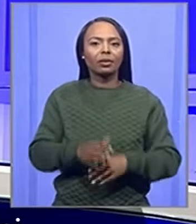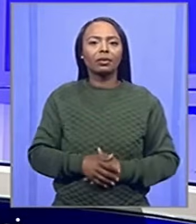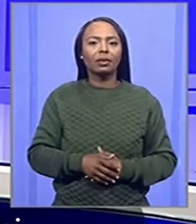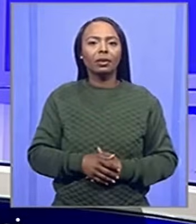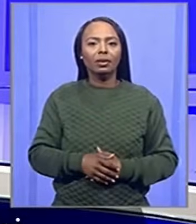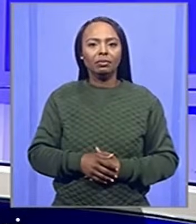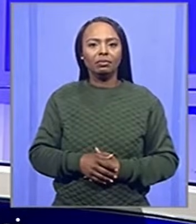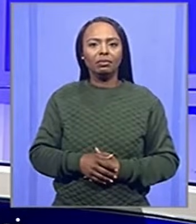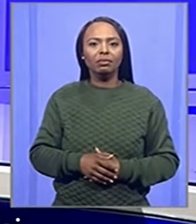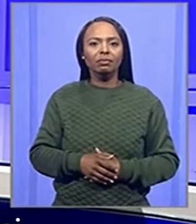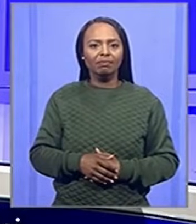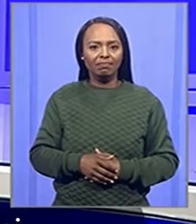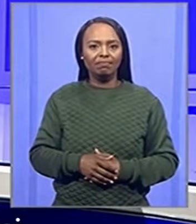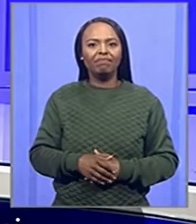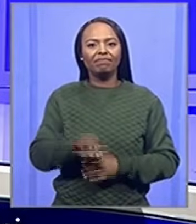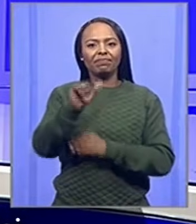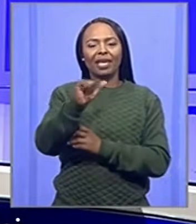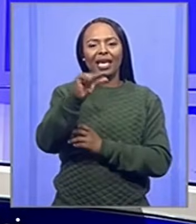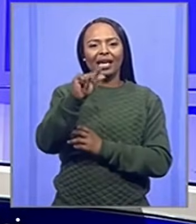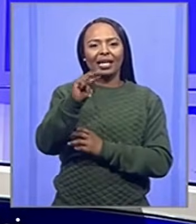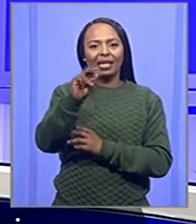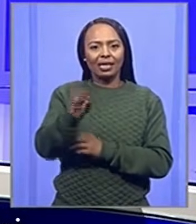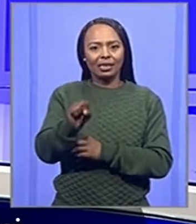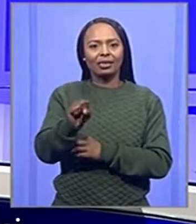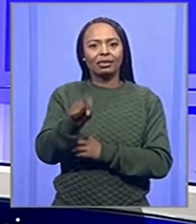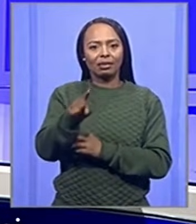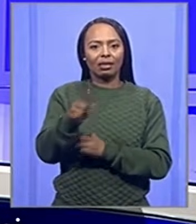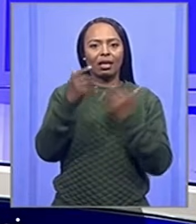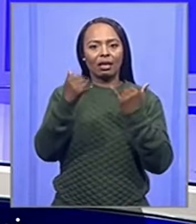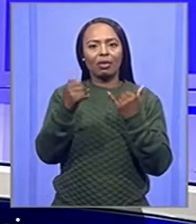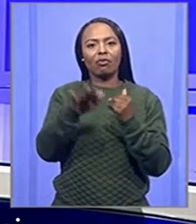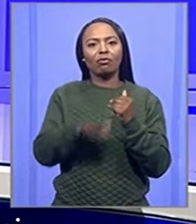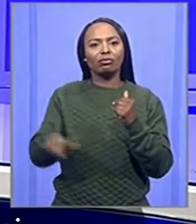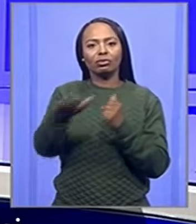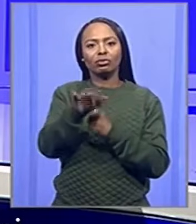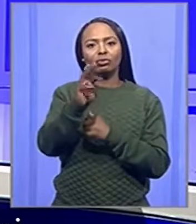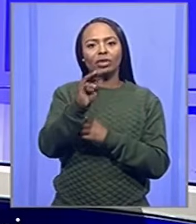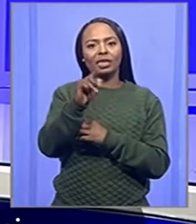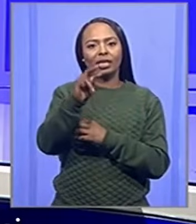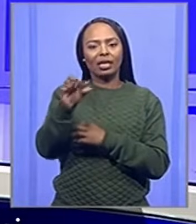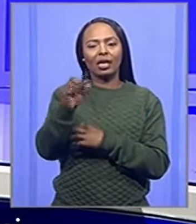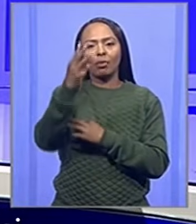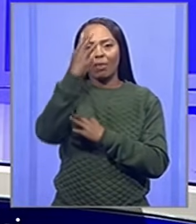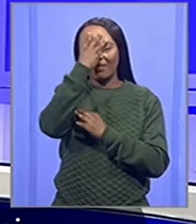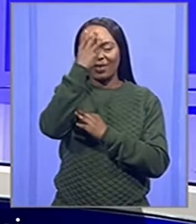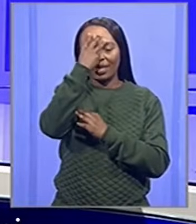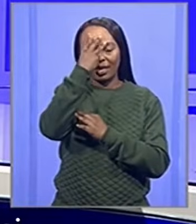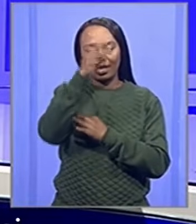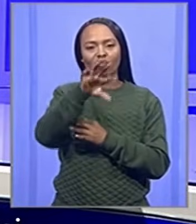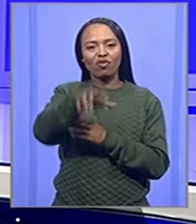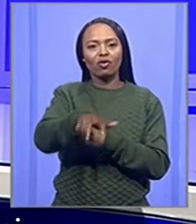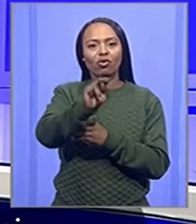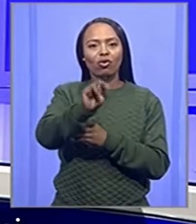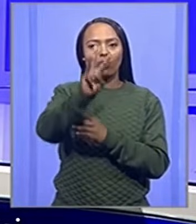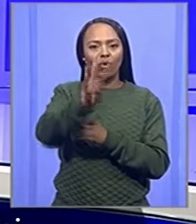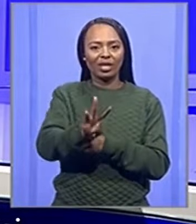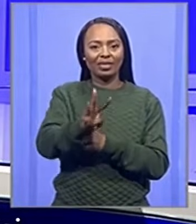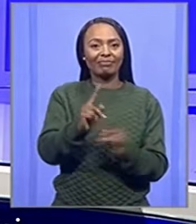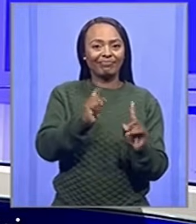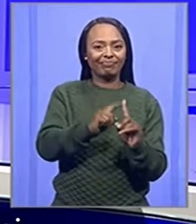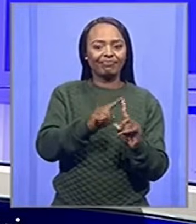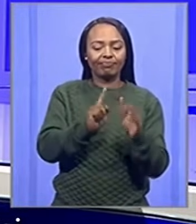ba lelapa la bone Agnes Setswana go tswa kwa motseng wa Disaneng ka fante ga Mahikeng kwa porofenseng ya Northwest. A sena